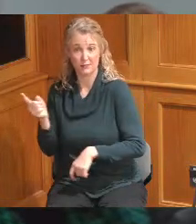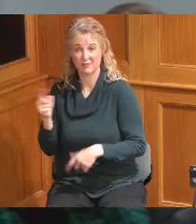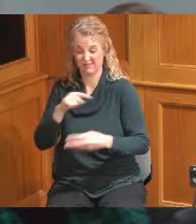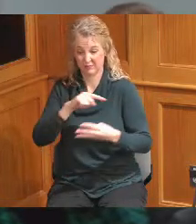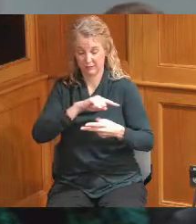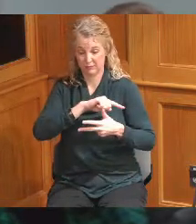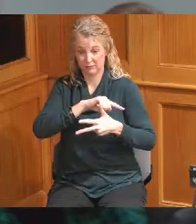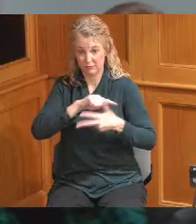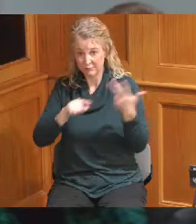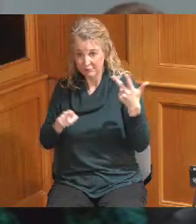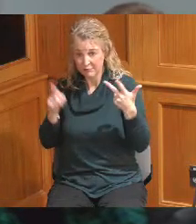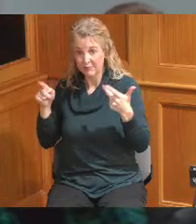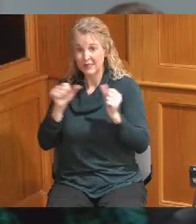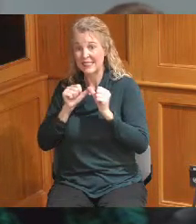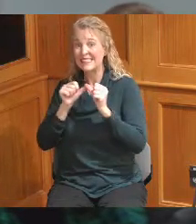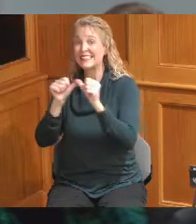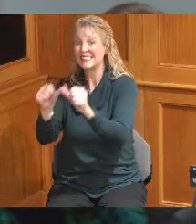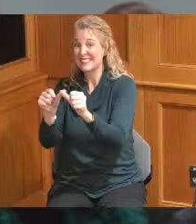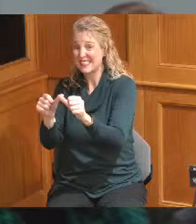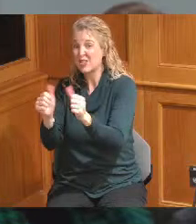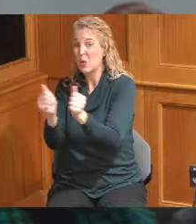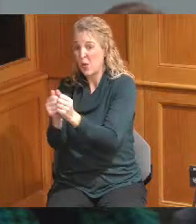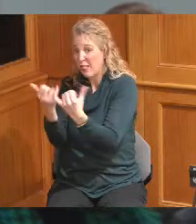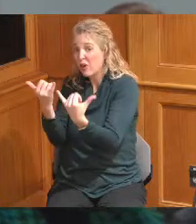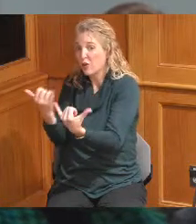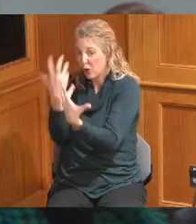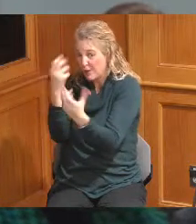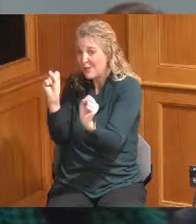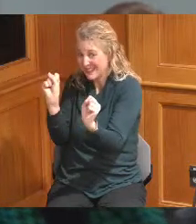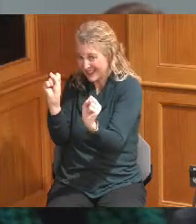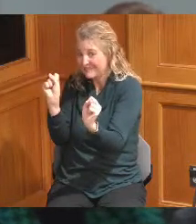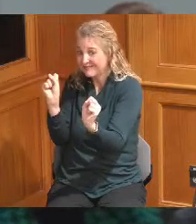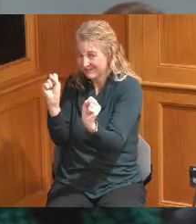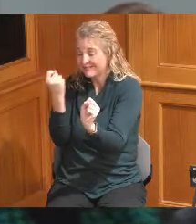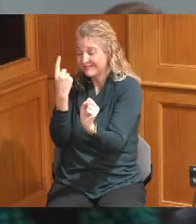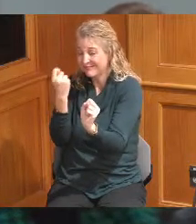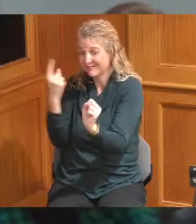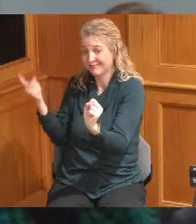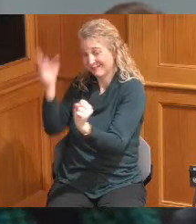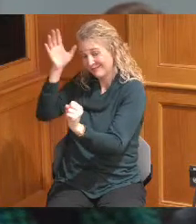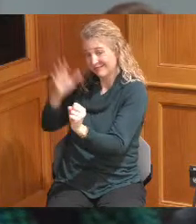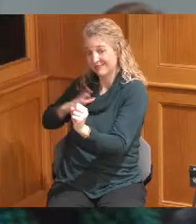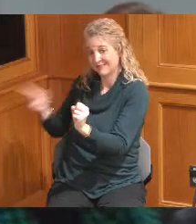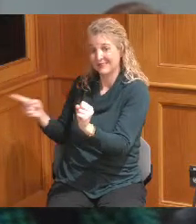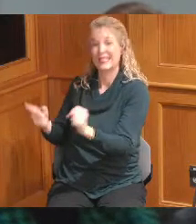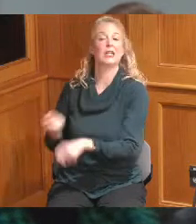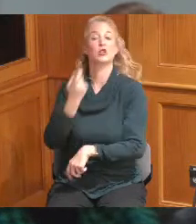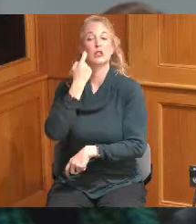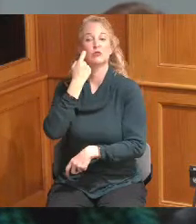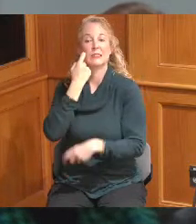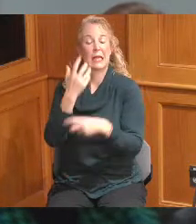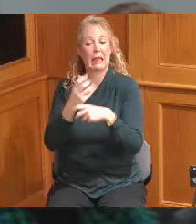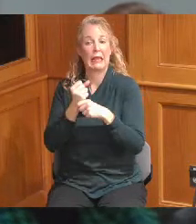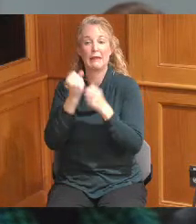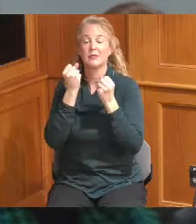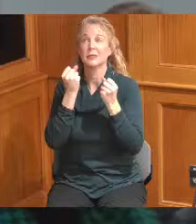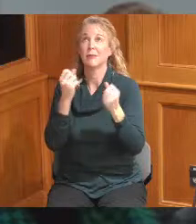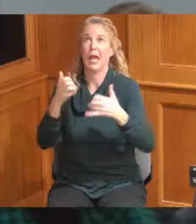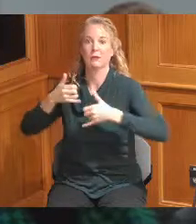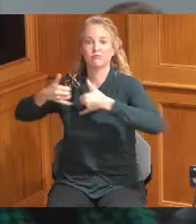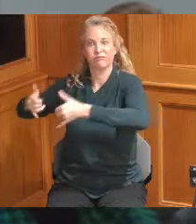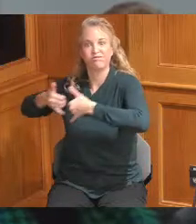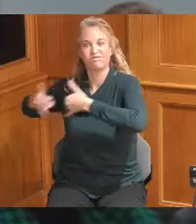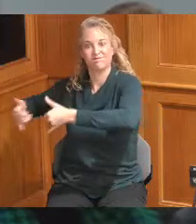Those appointments are continued under President Trump. And whereas Hightower is a recipient of many